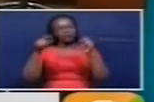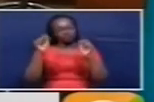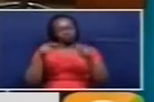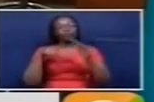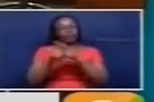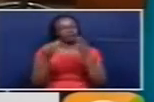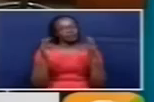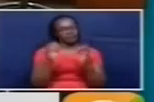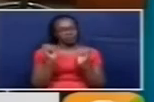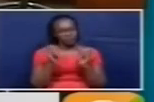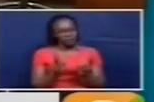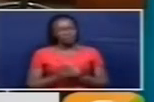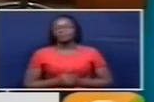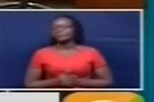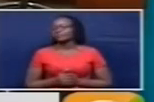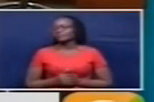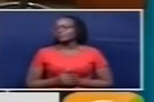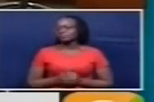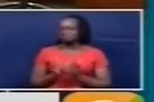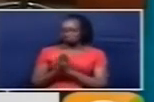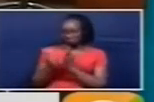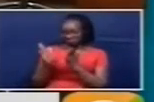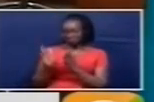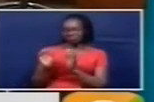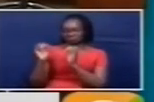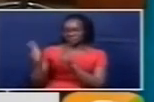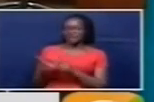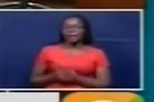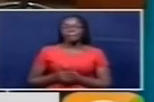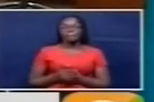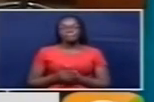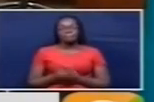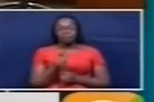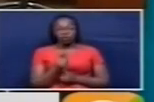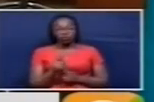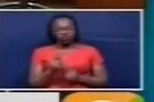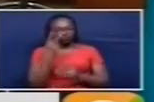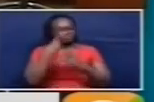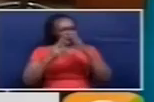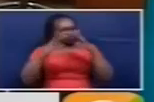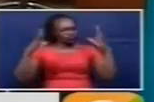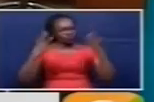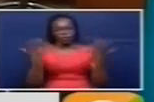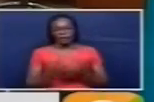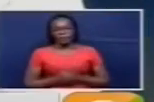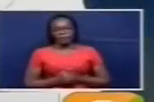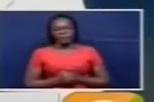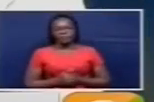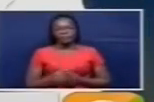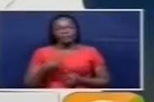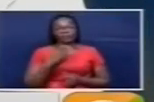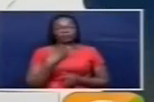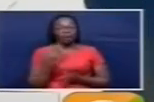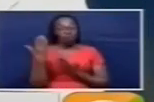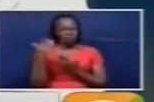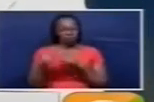For you, whether you have bigger ambitions. I think I'll be able to let the people of Sere decide me August 8th, and then if